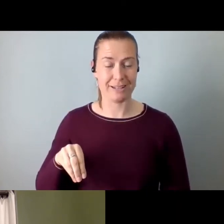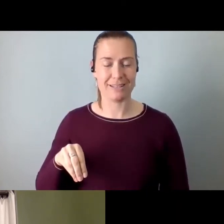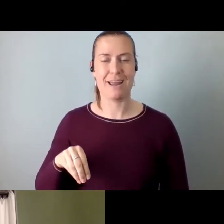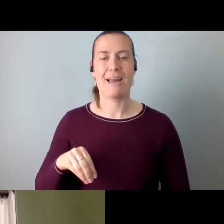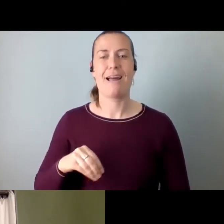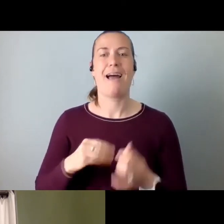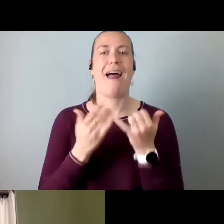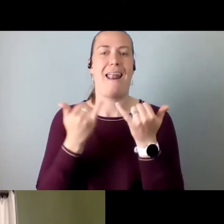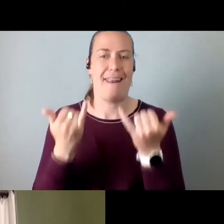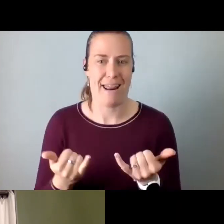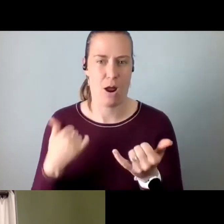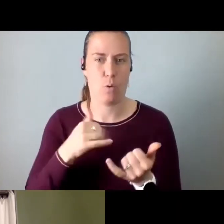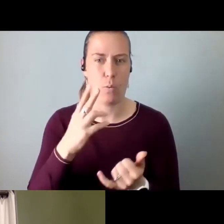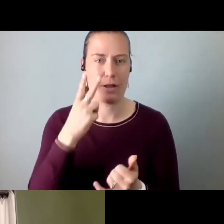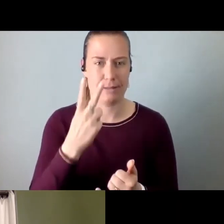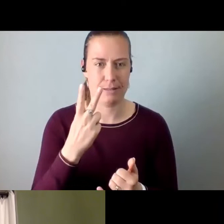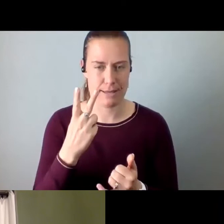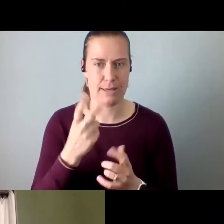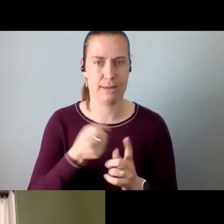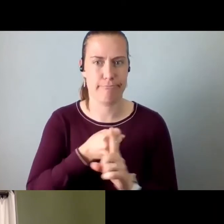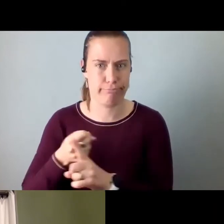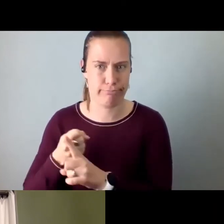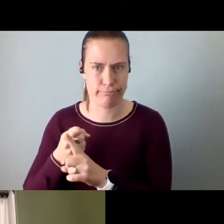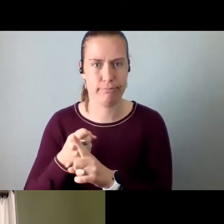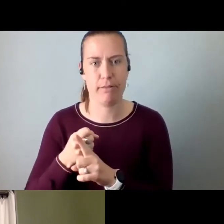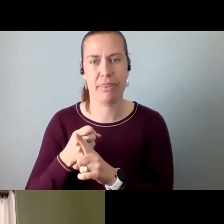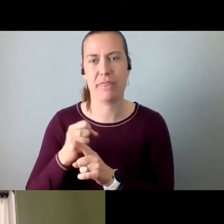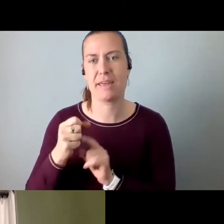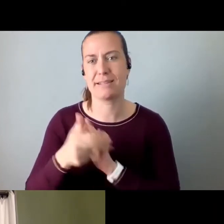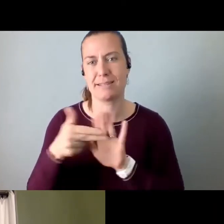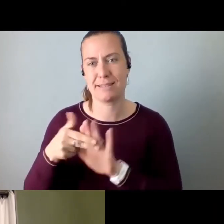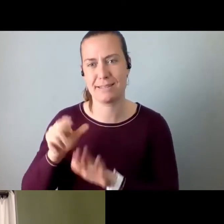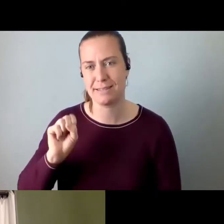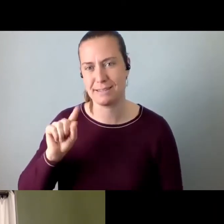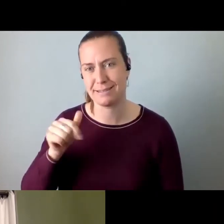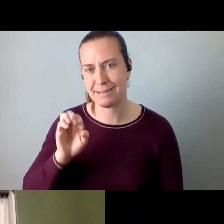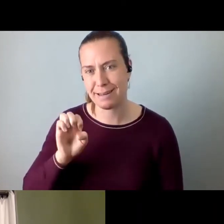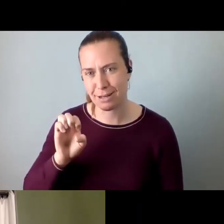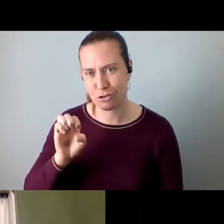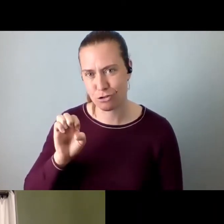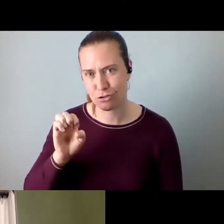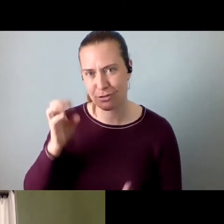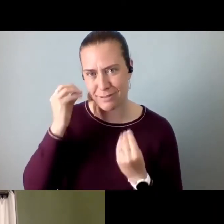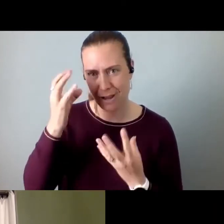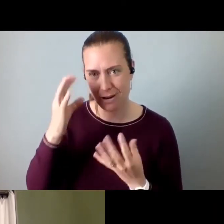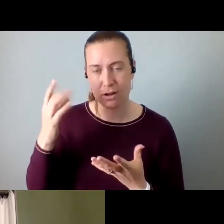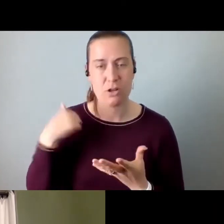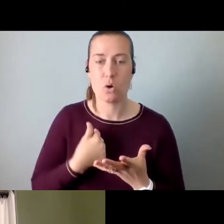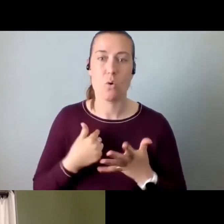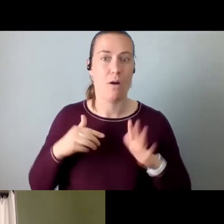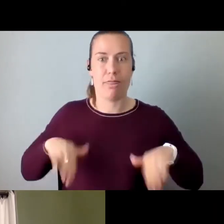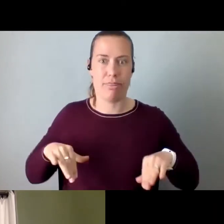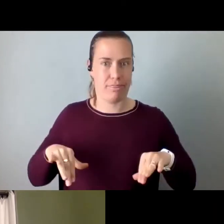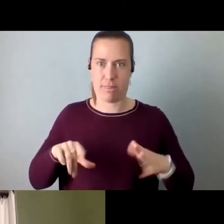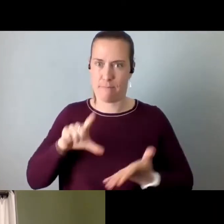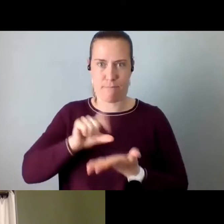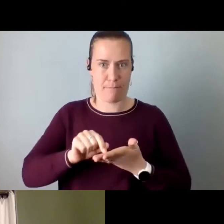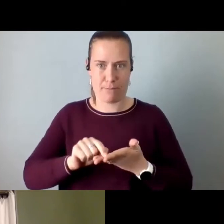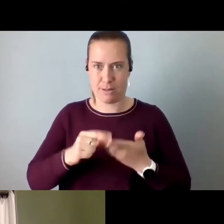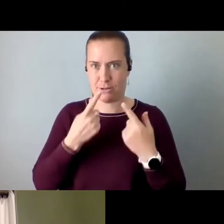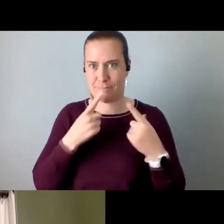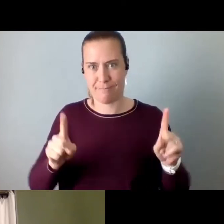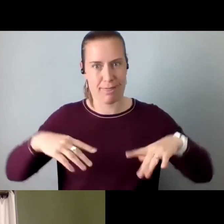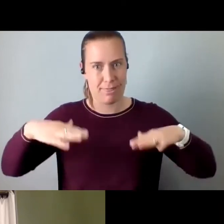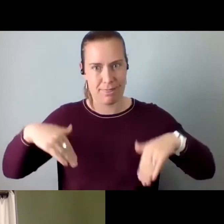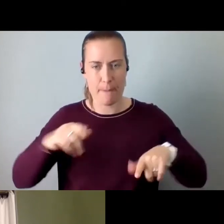now going to see March, April, May, the staging data. So it's not out there yet, but we're all interested in it and starting